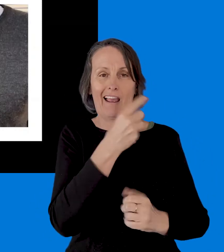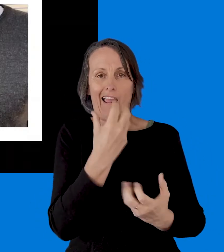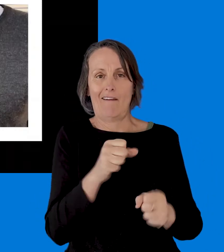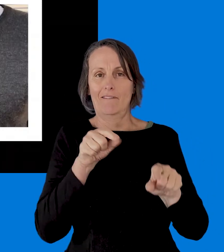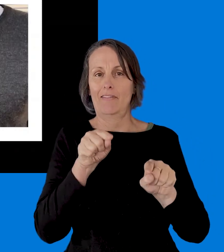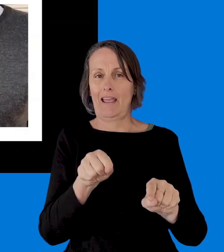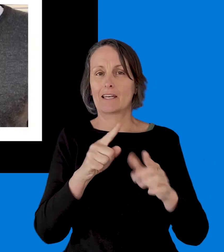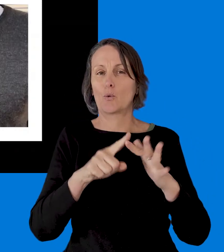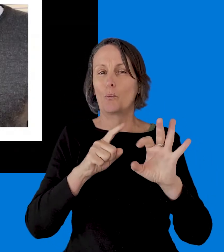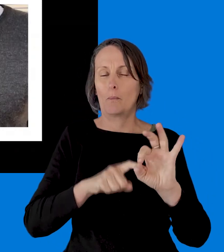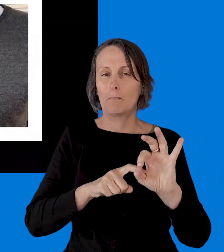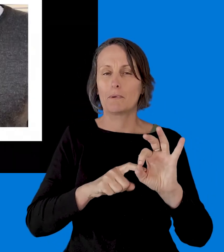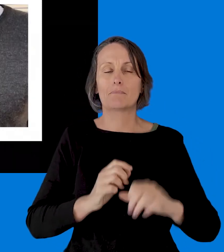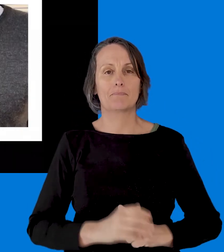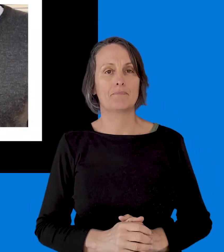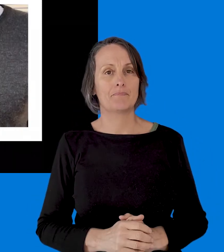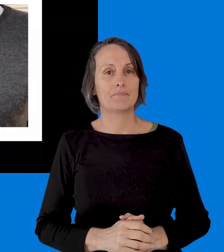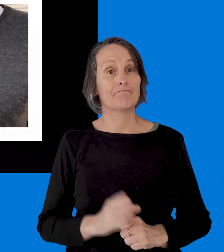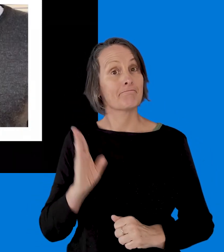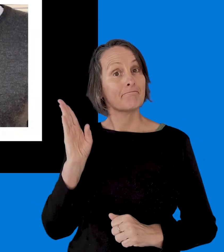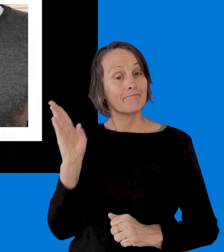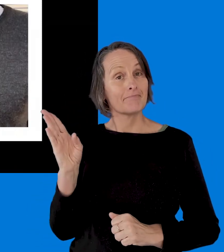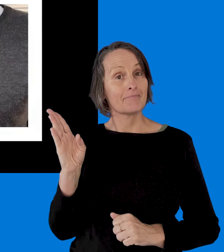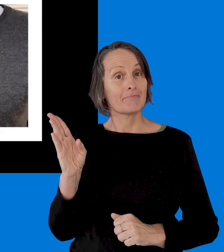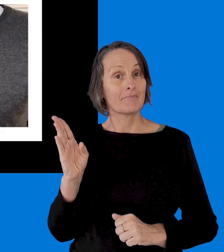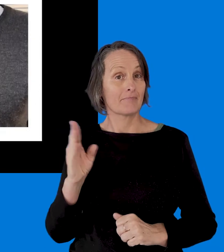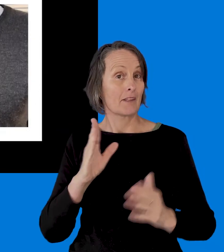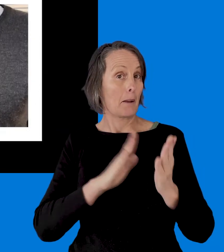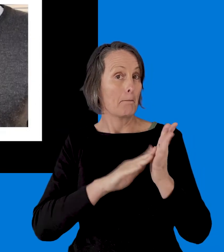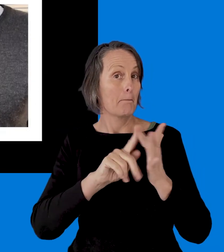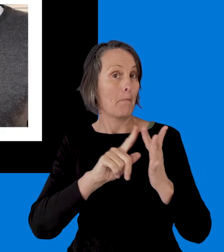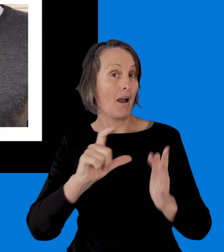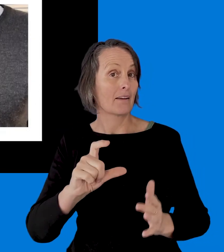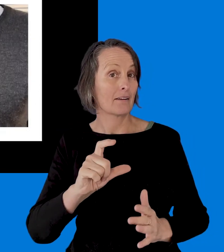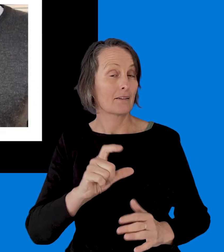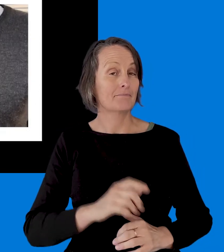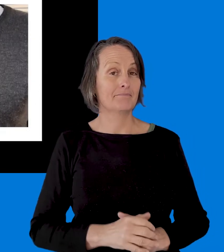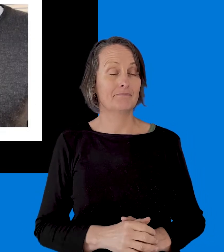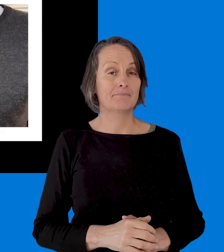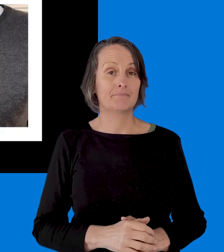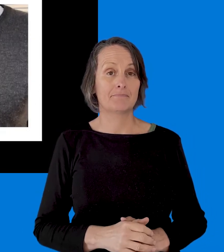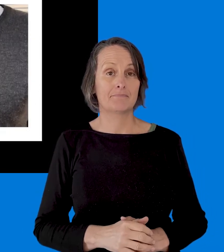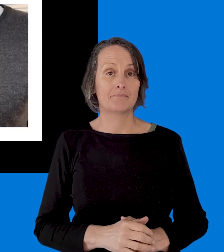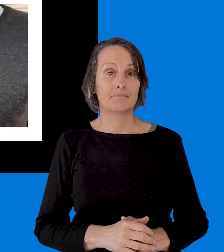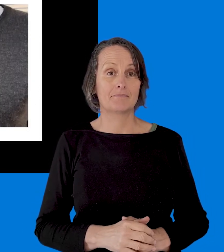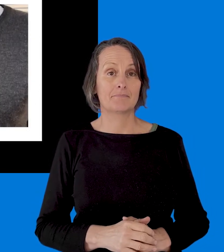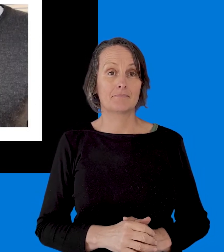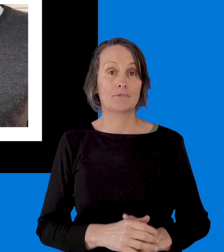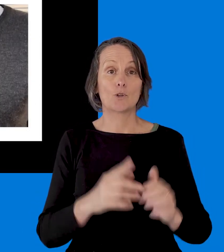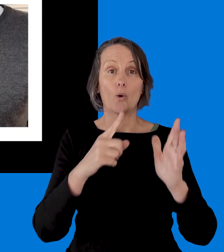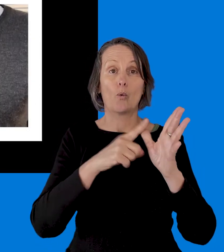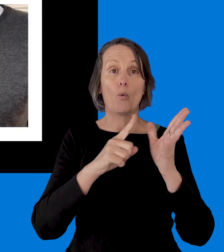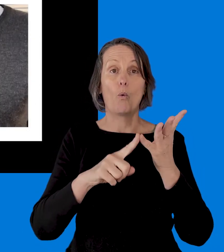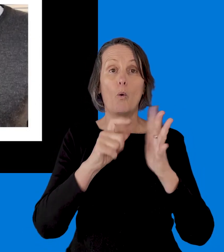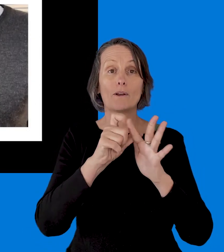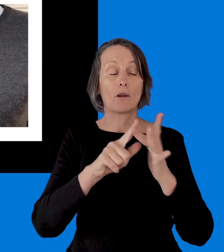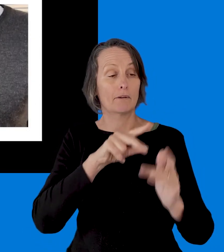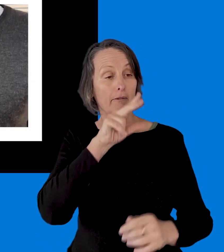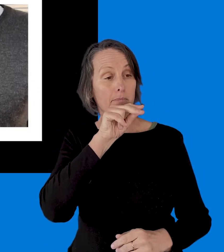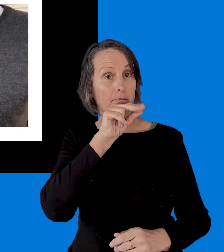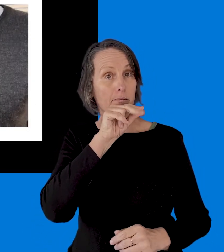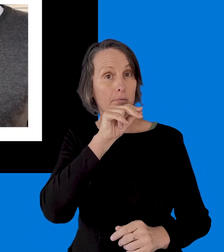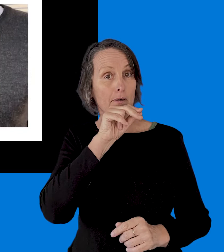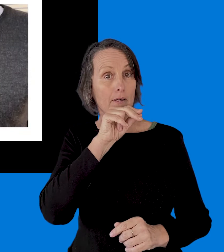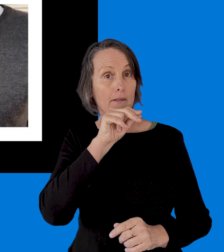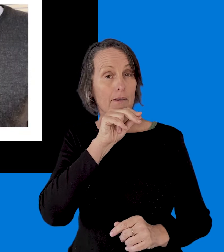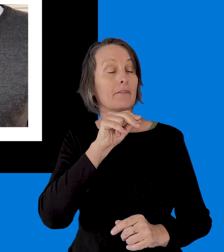is basically a microphone that transmits audio directly to the student's hearing device, but also you can